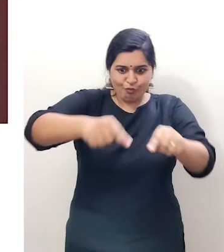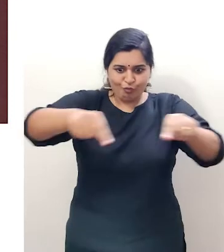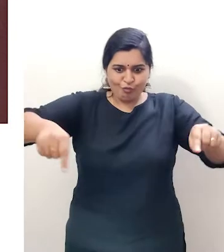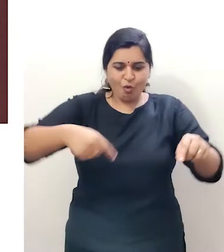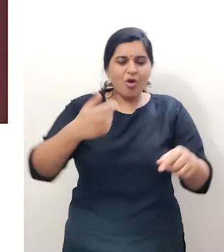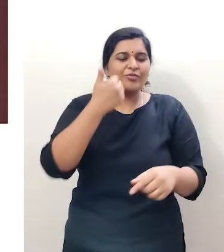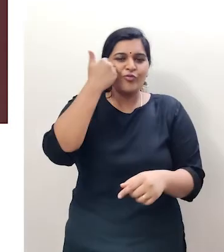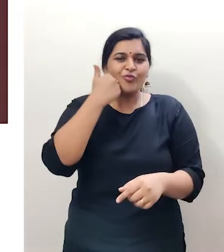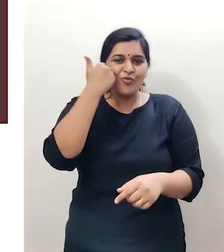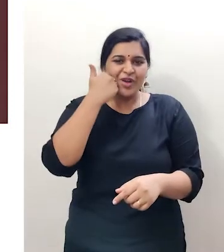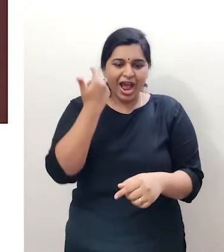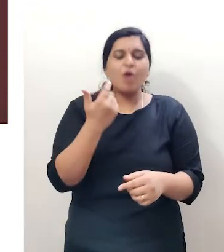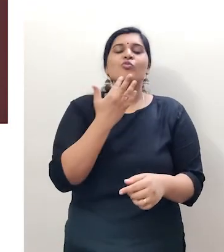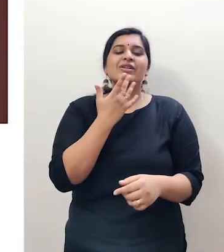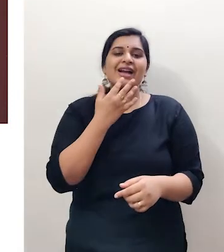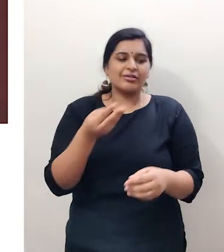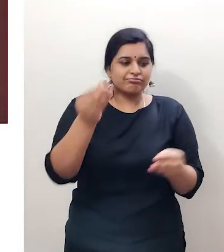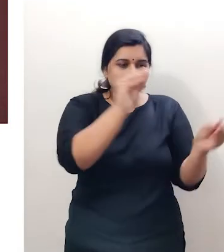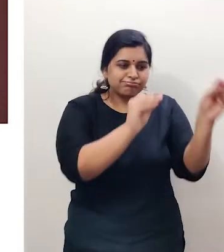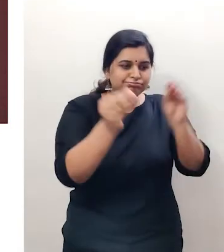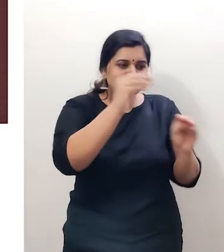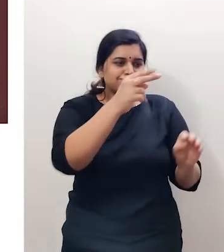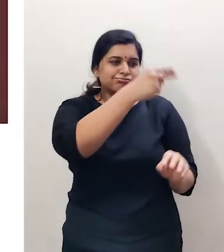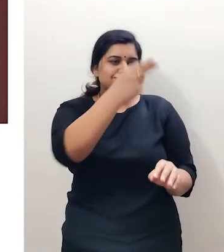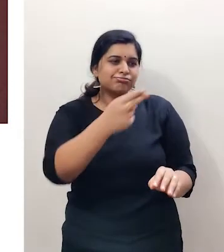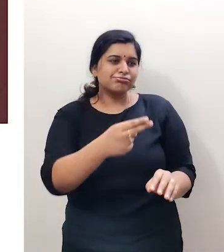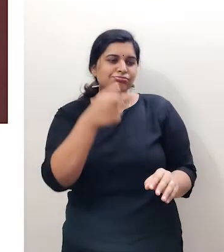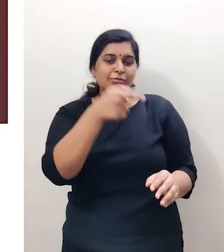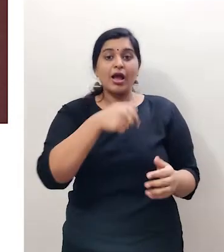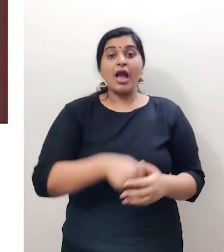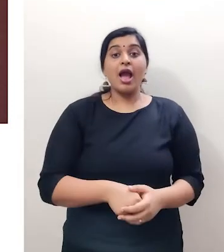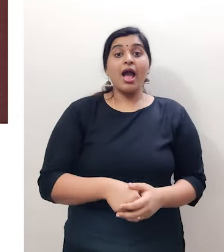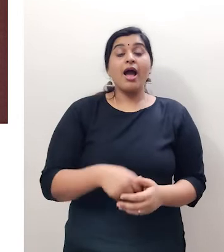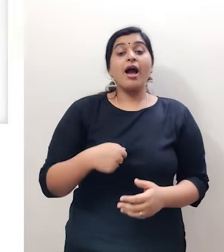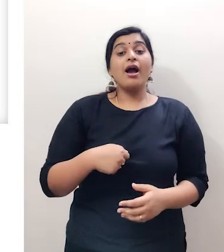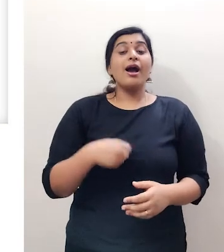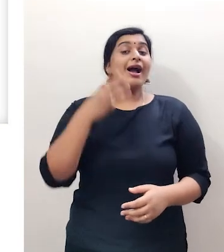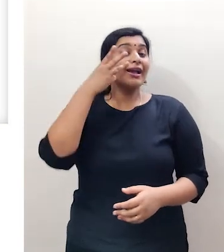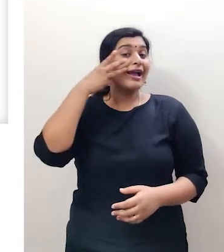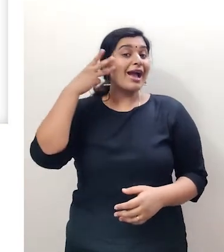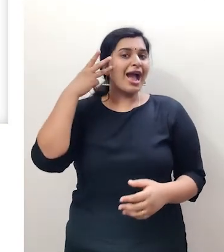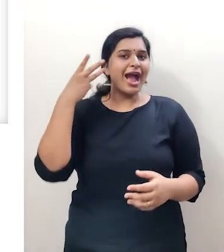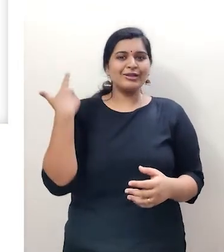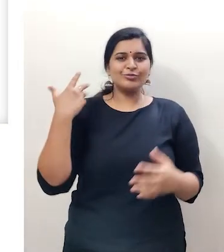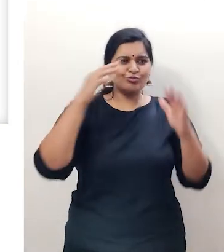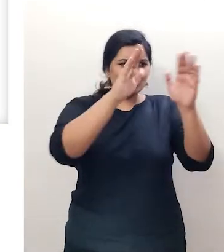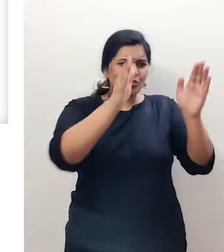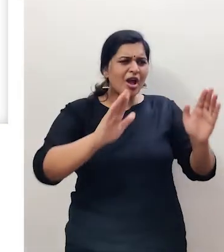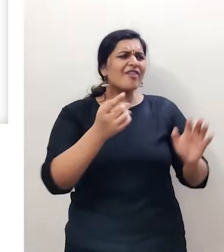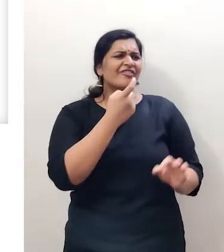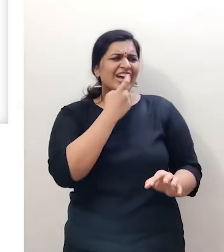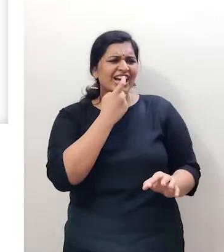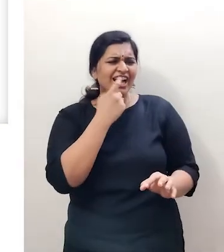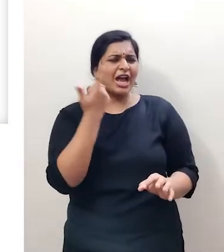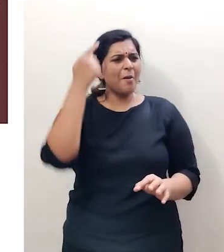from alpanas that are traditional floor decorations in Bengal add a happy contrast. The body of the cat itself is